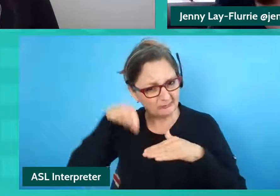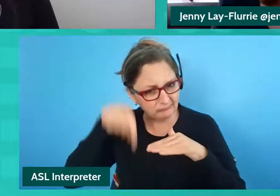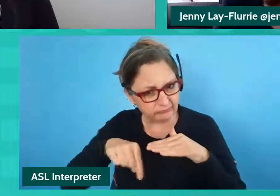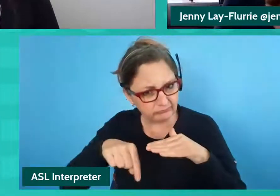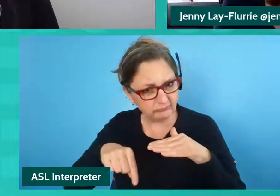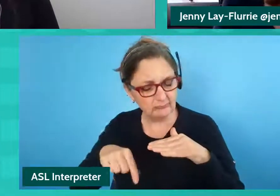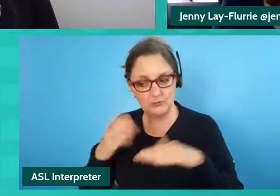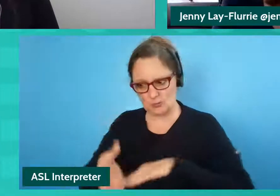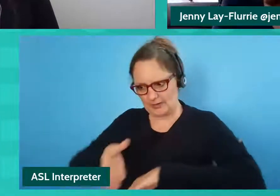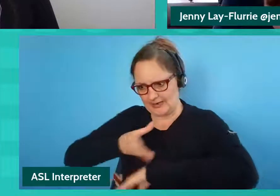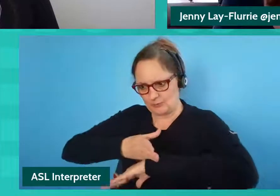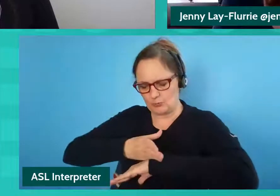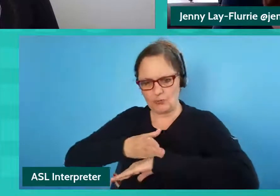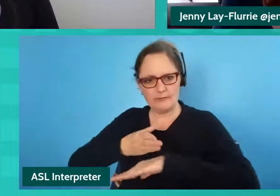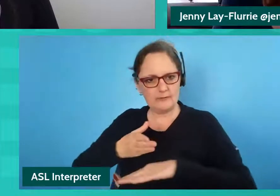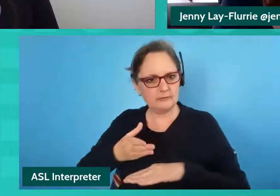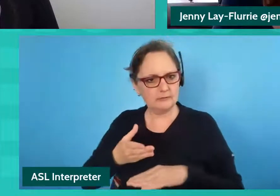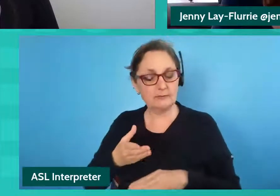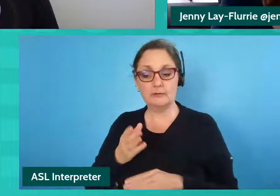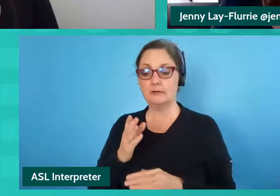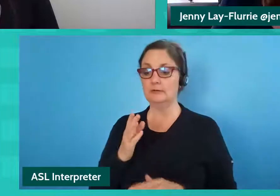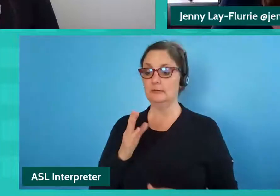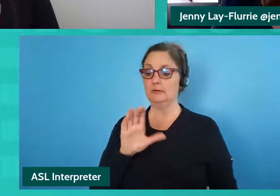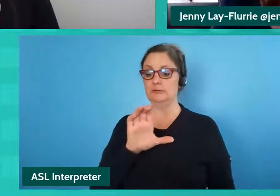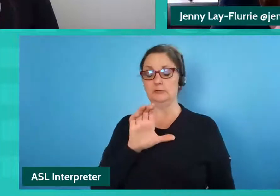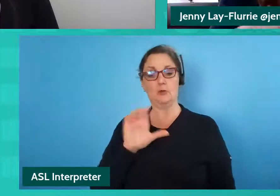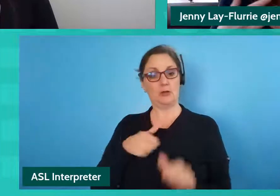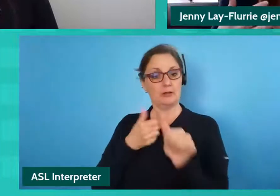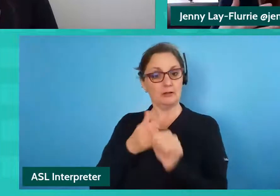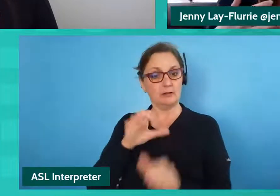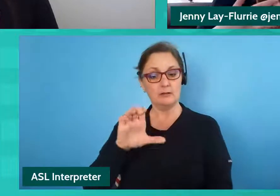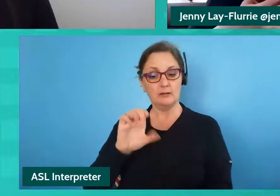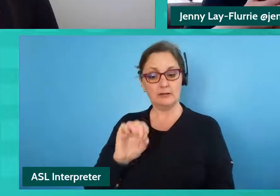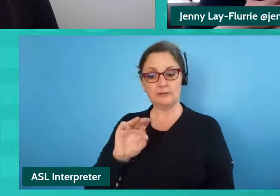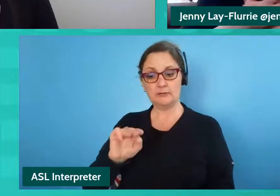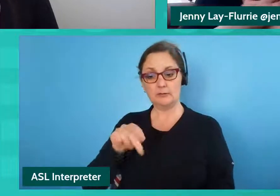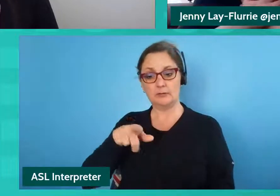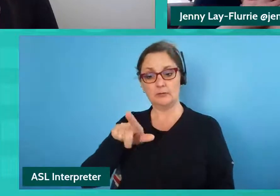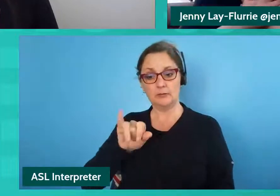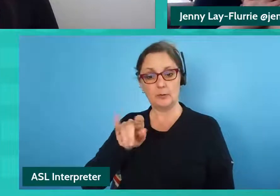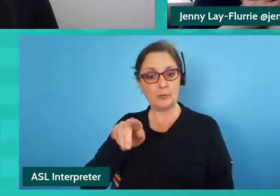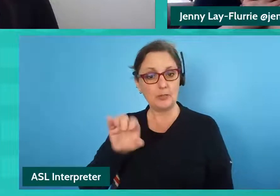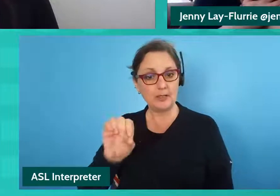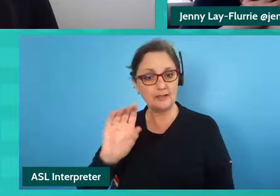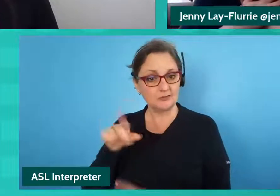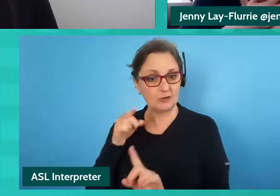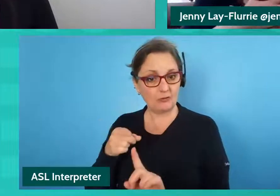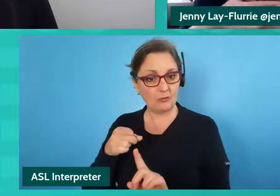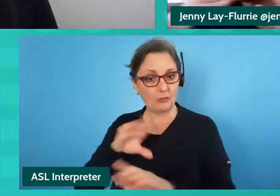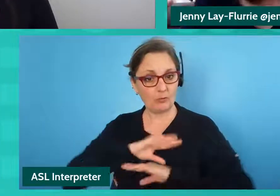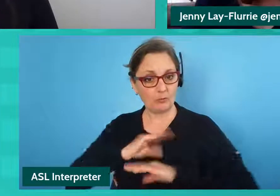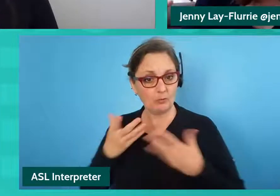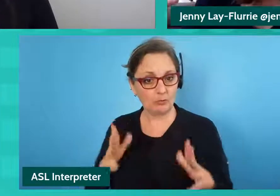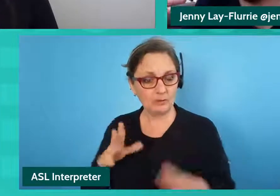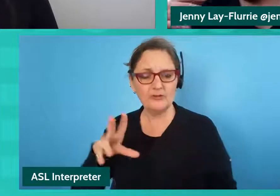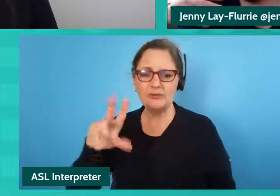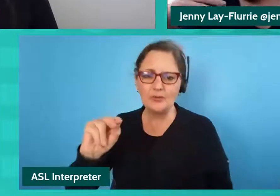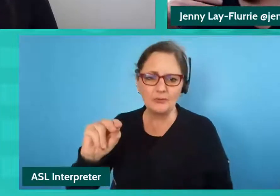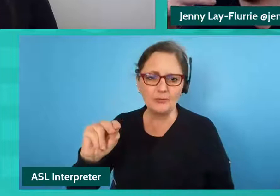I would also say compliance is not our goal. Compliance and the law, while I love and appreciate all of